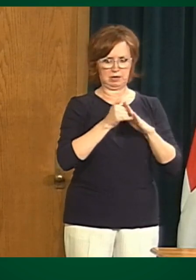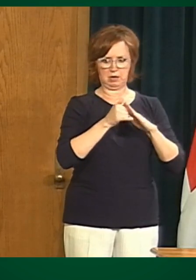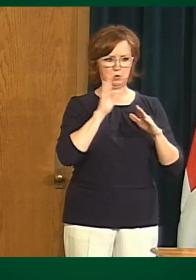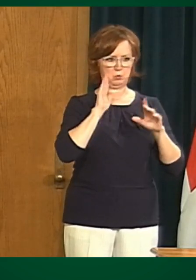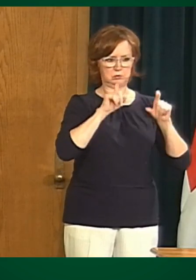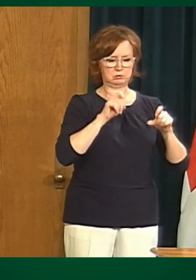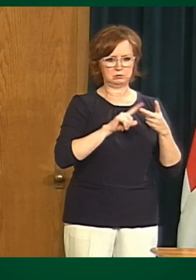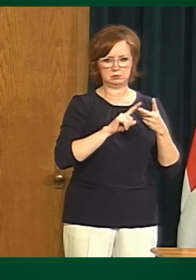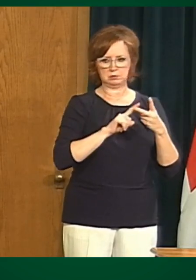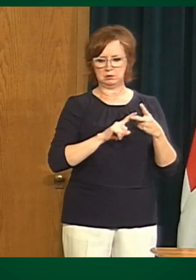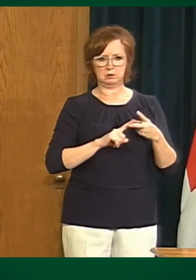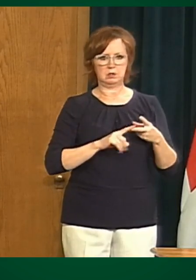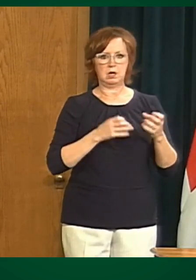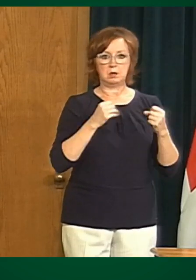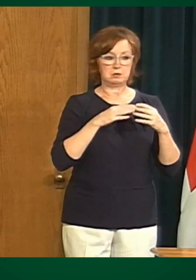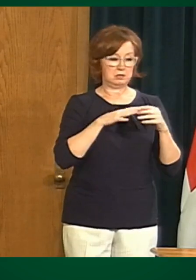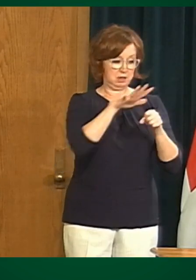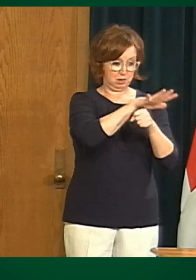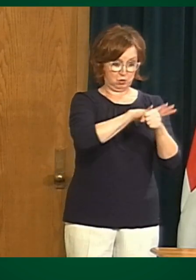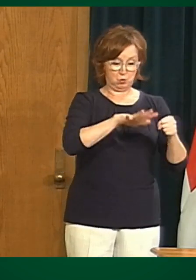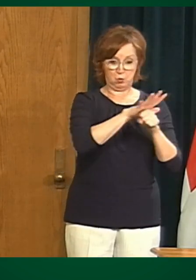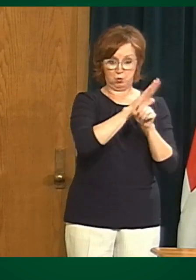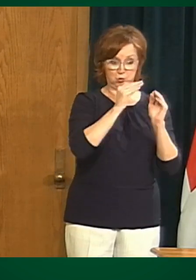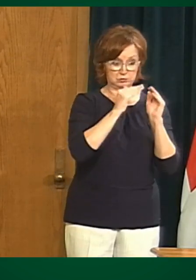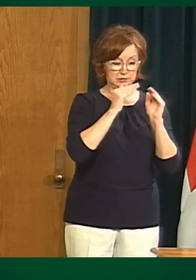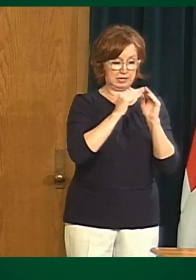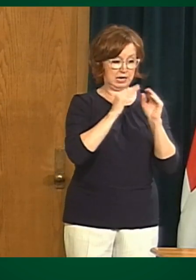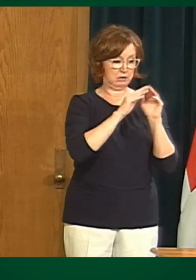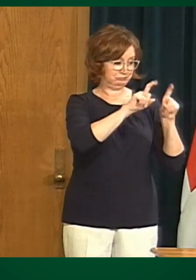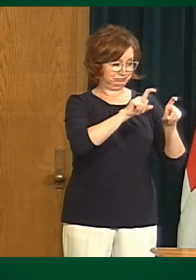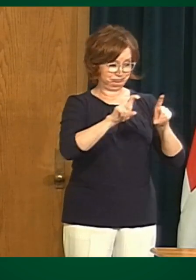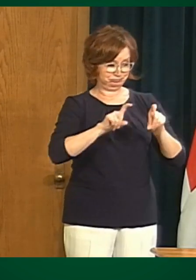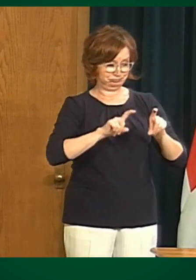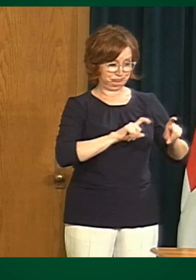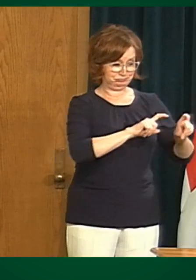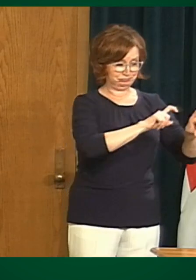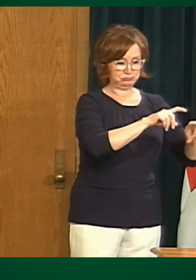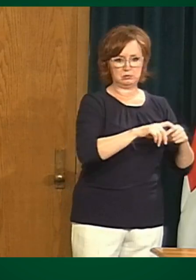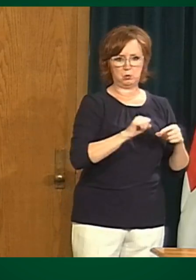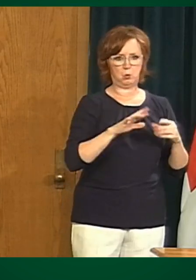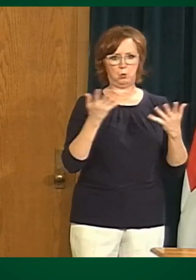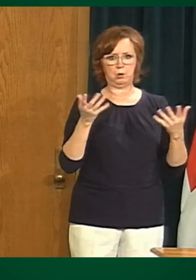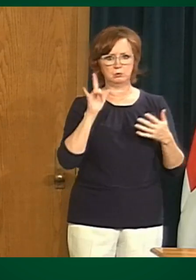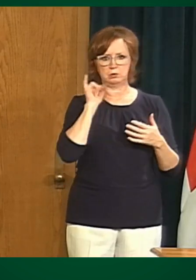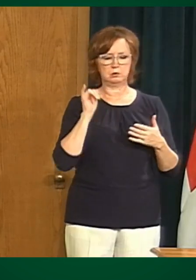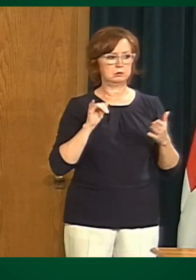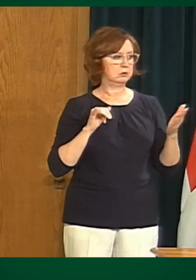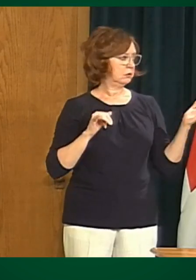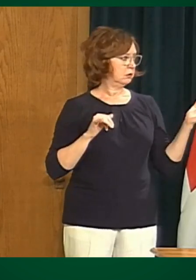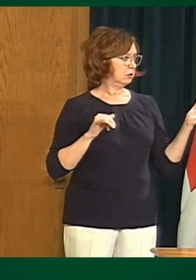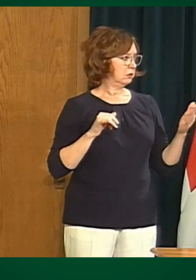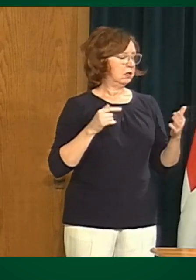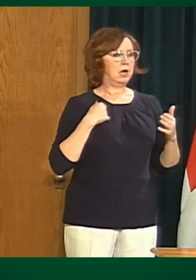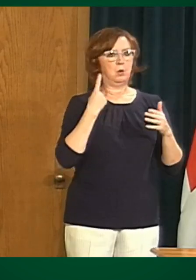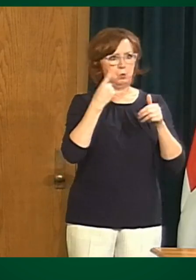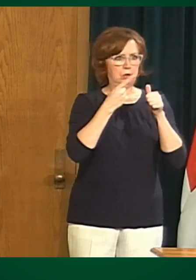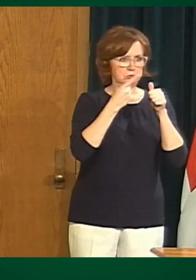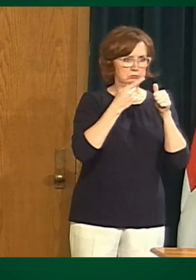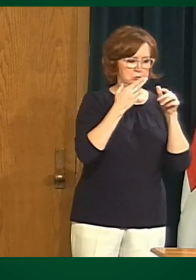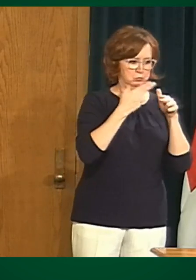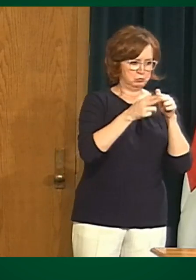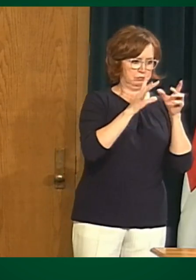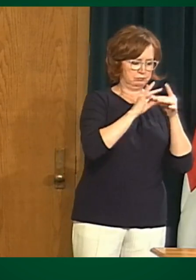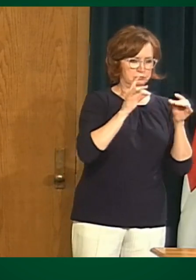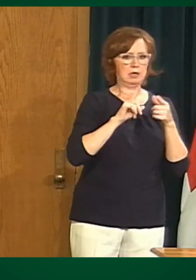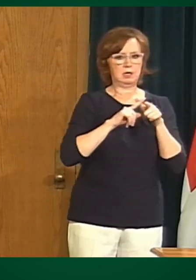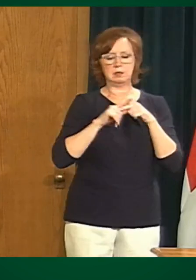for testing? Are we going to test the entire town of La Loche? How is it going to work? I'll just say one opening comment, and then Dr.